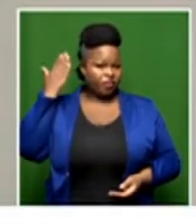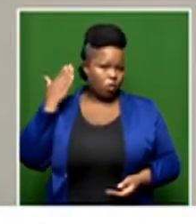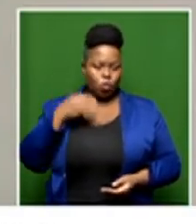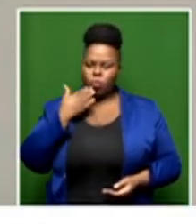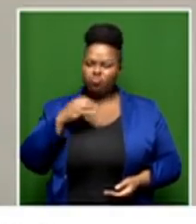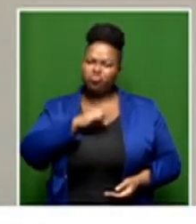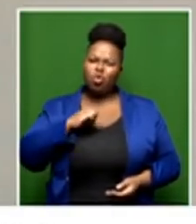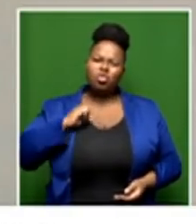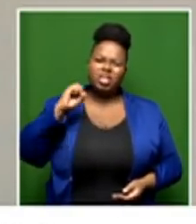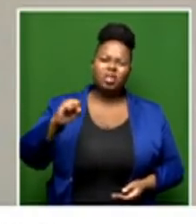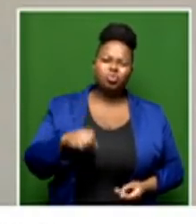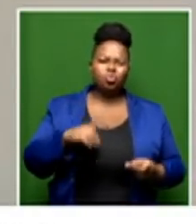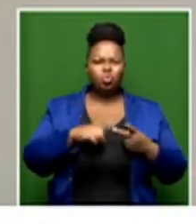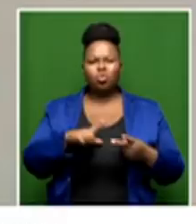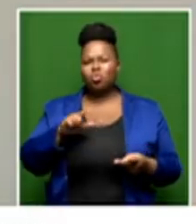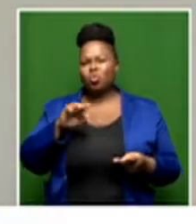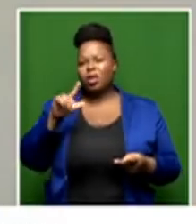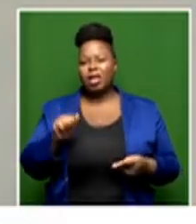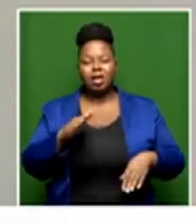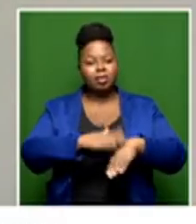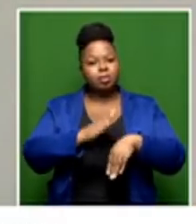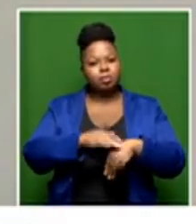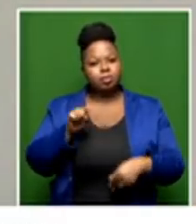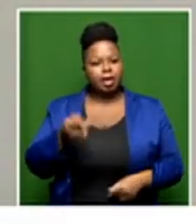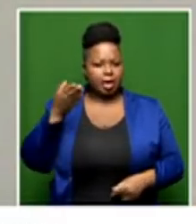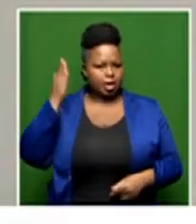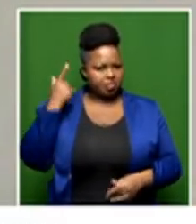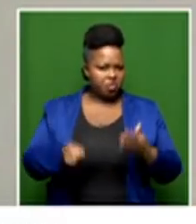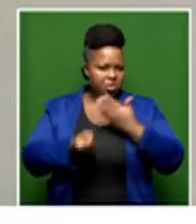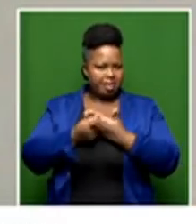then COSATU, the Lula moment,